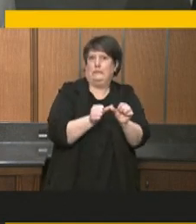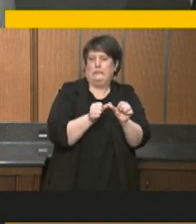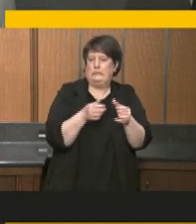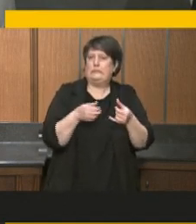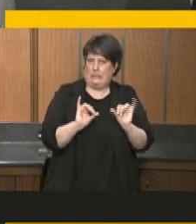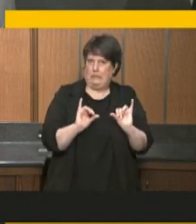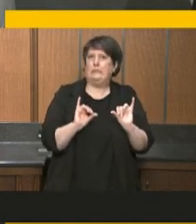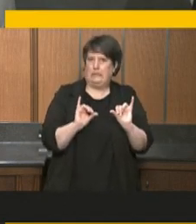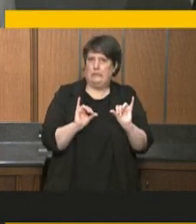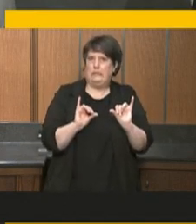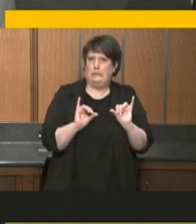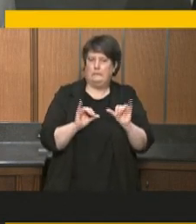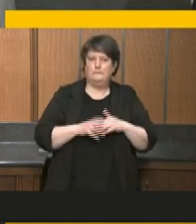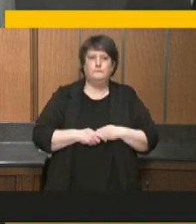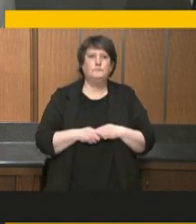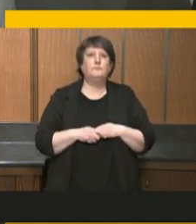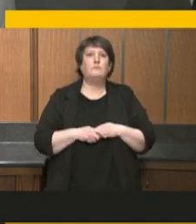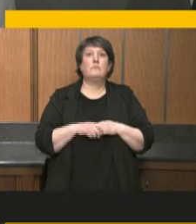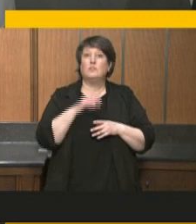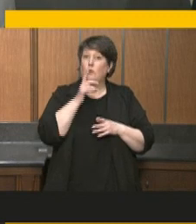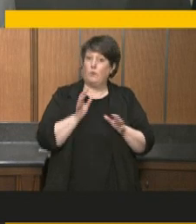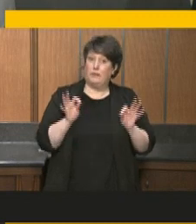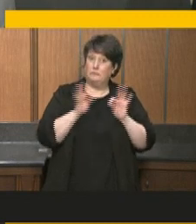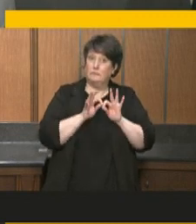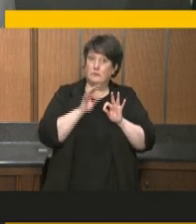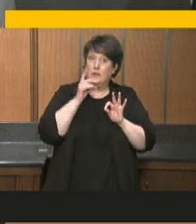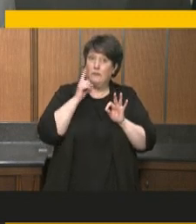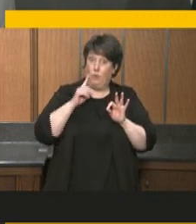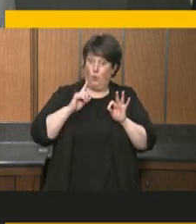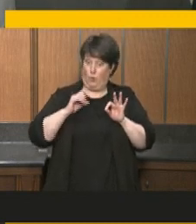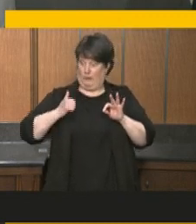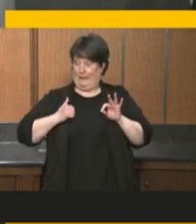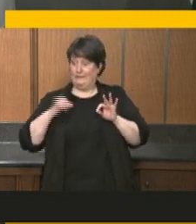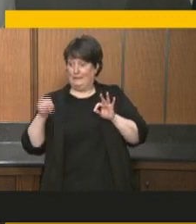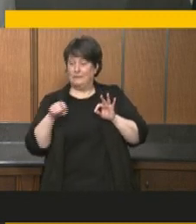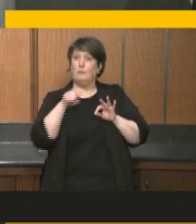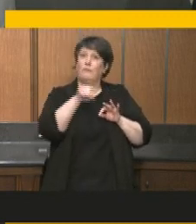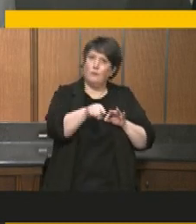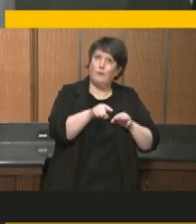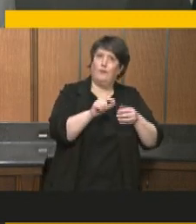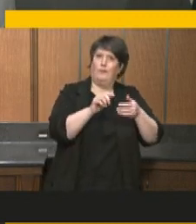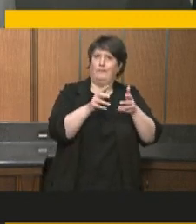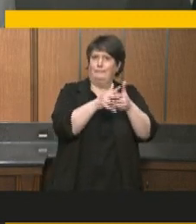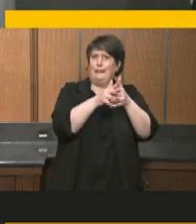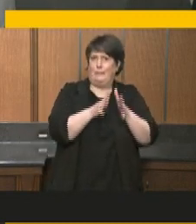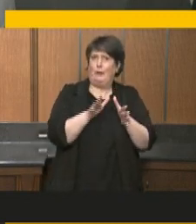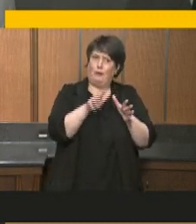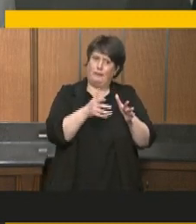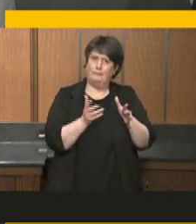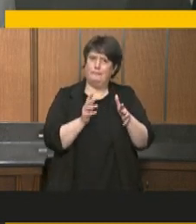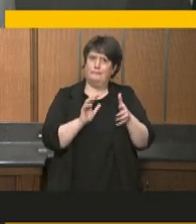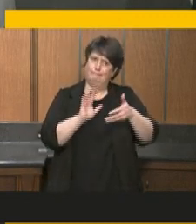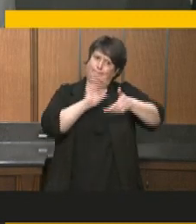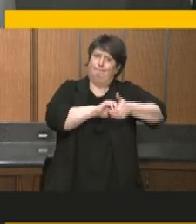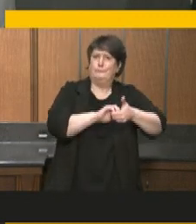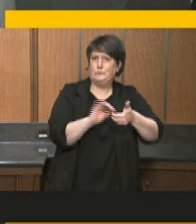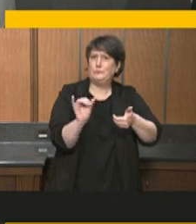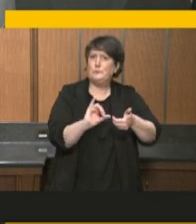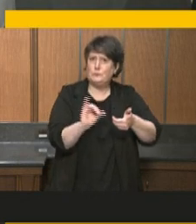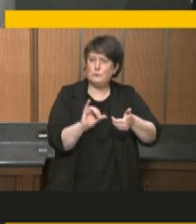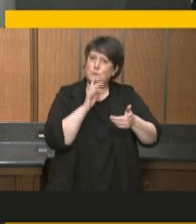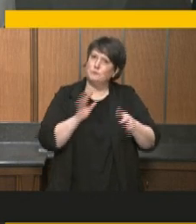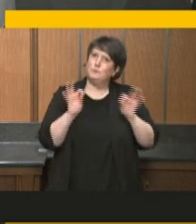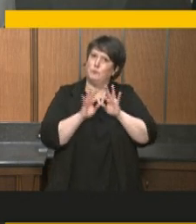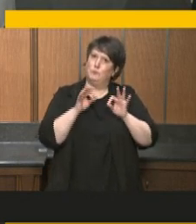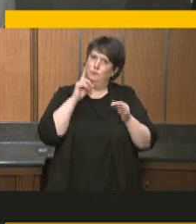It is essential not just for us, but for our American allies. And it's important is recognized in the agreement we have made